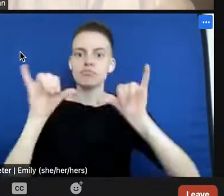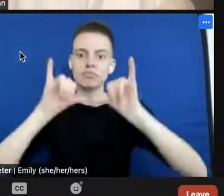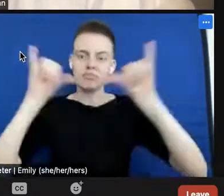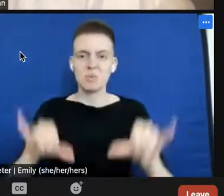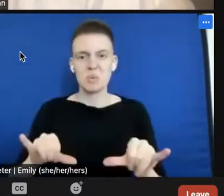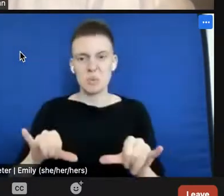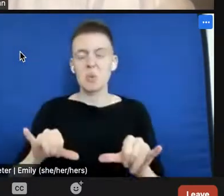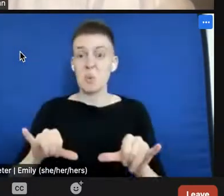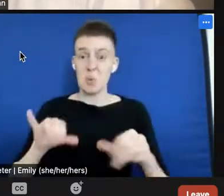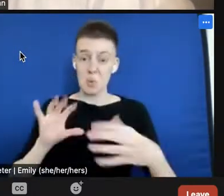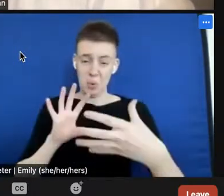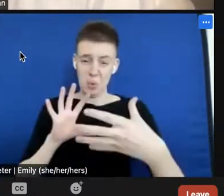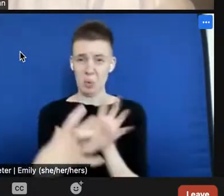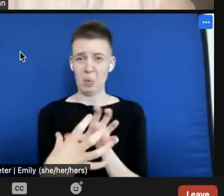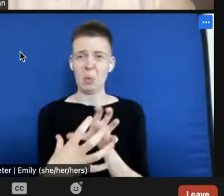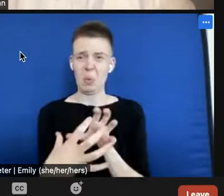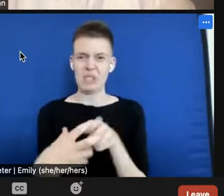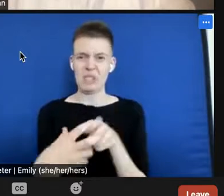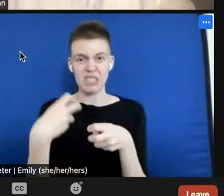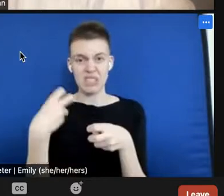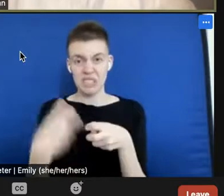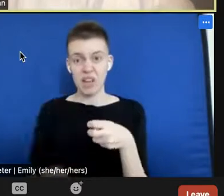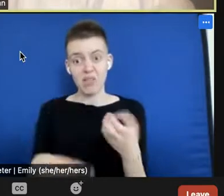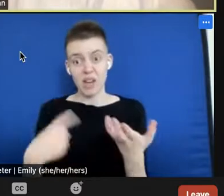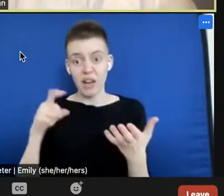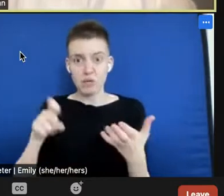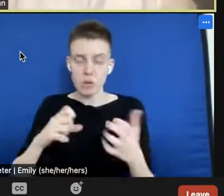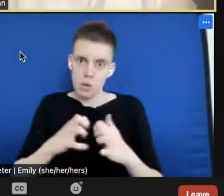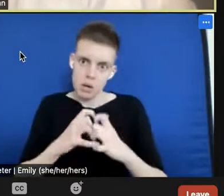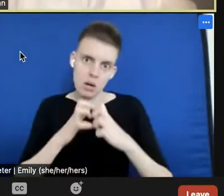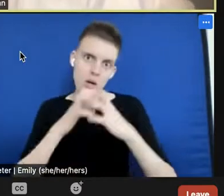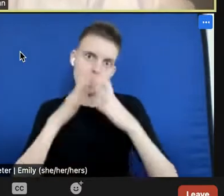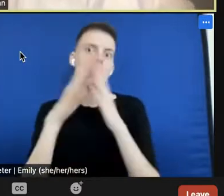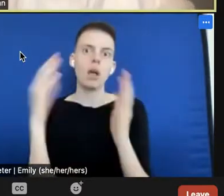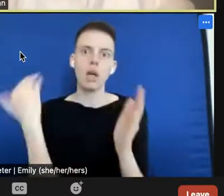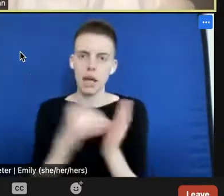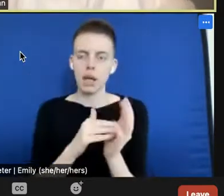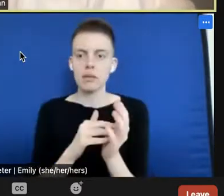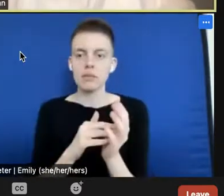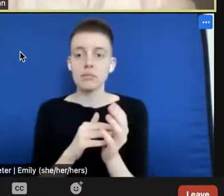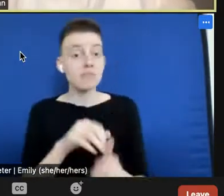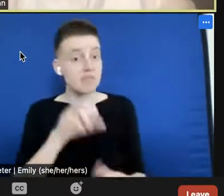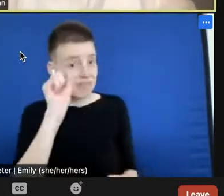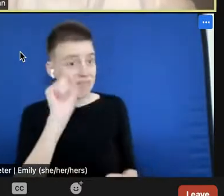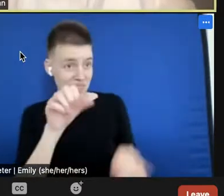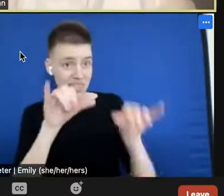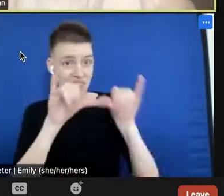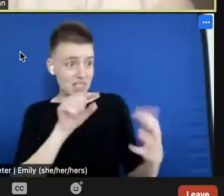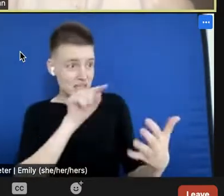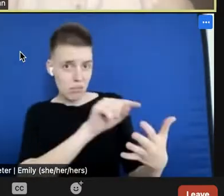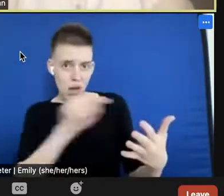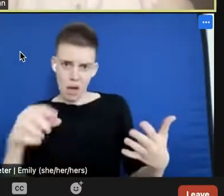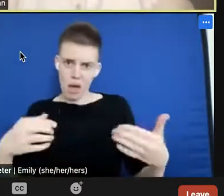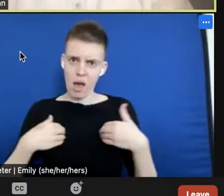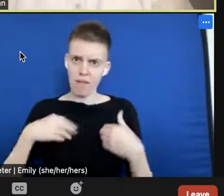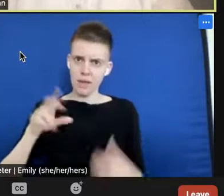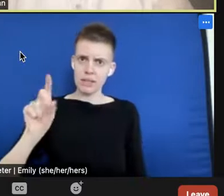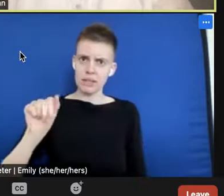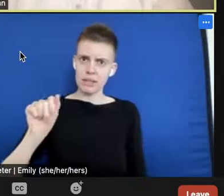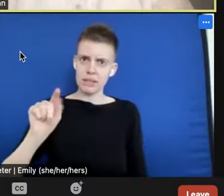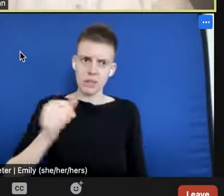because many of the systems are designed this way. Yes, and they have data behind them. They're data driven, so people want to use